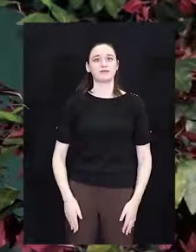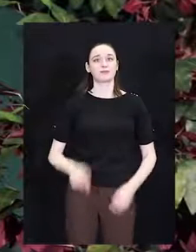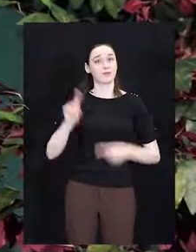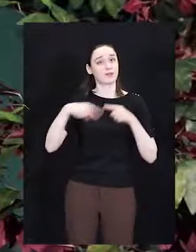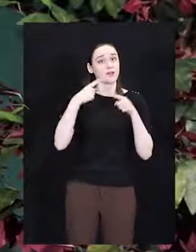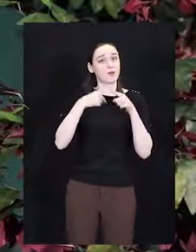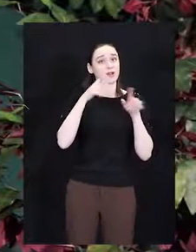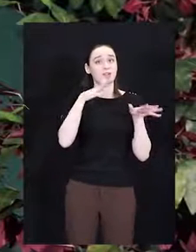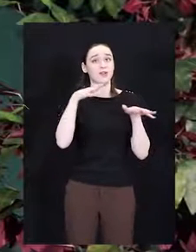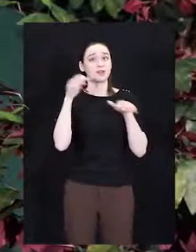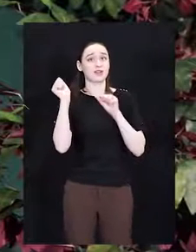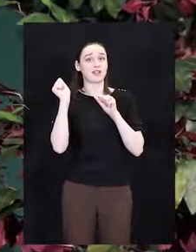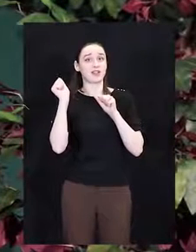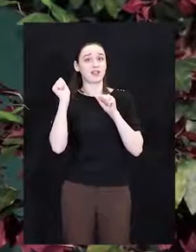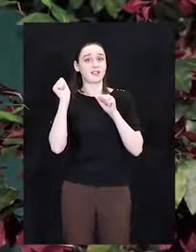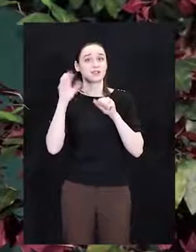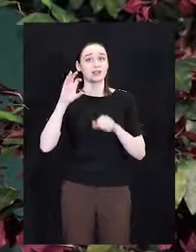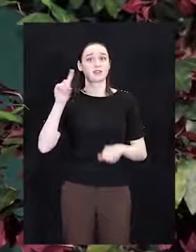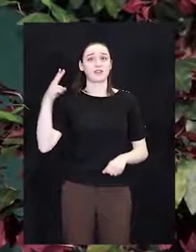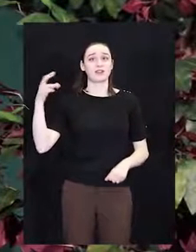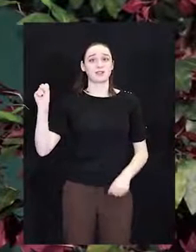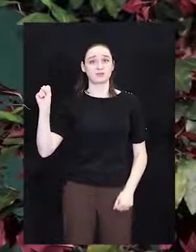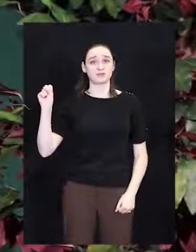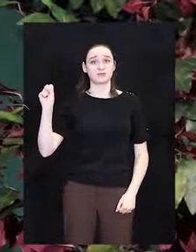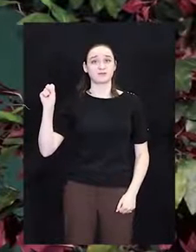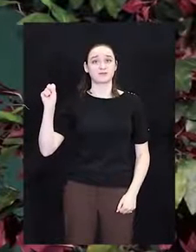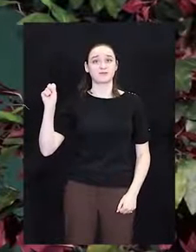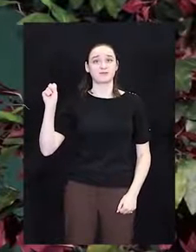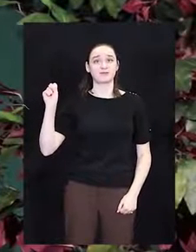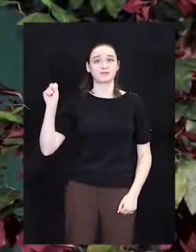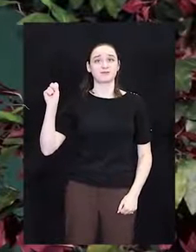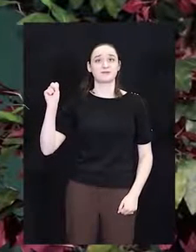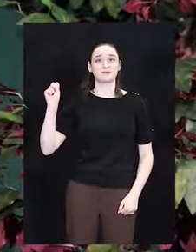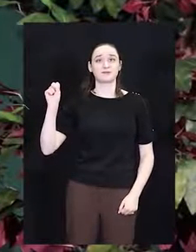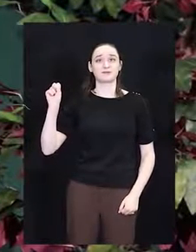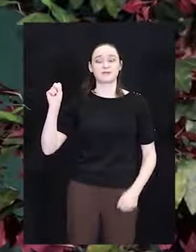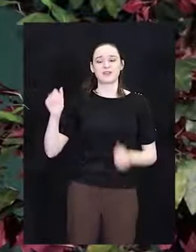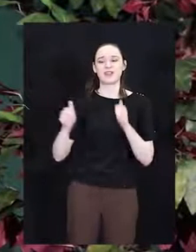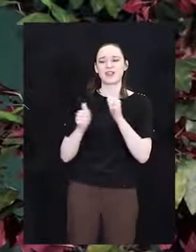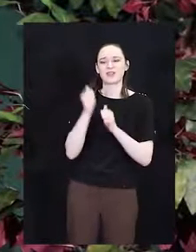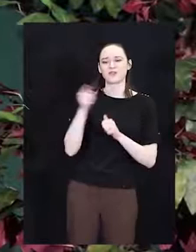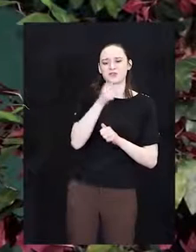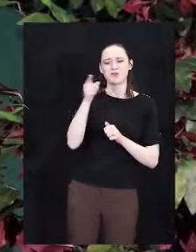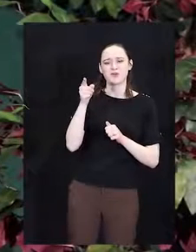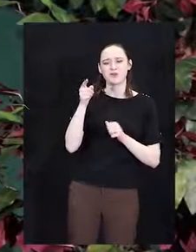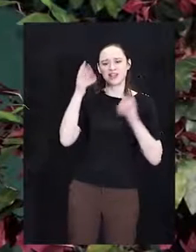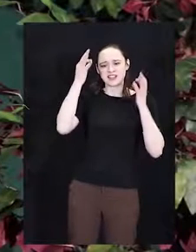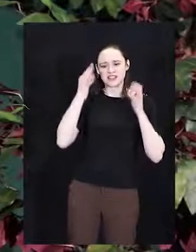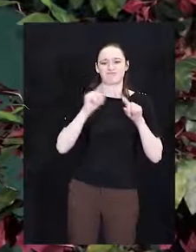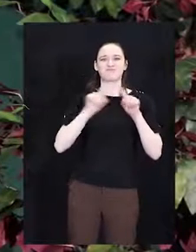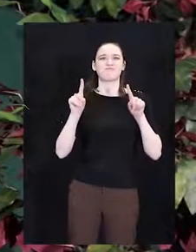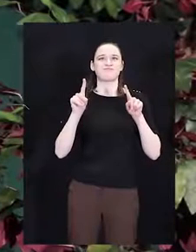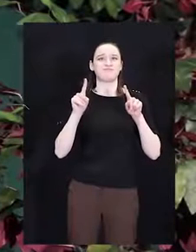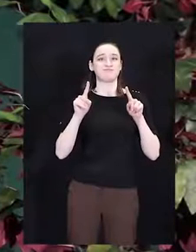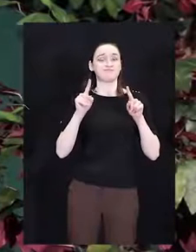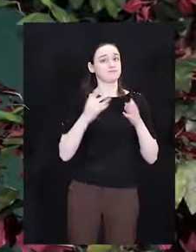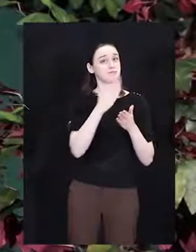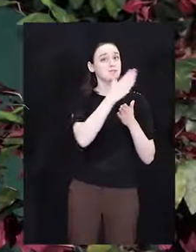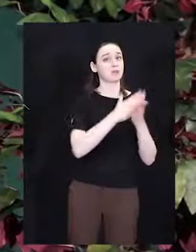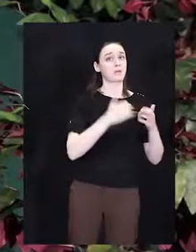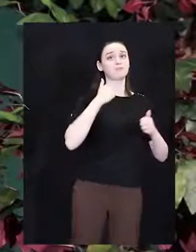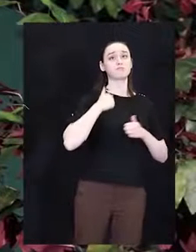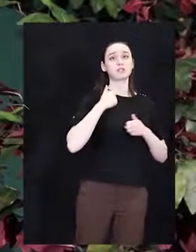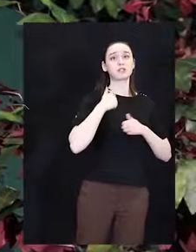When you leave Central Dauphin High School, each of you will choose a different path. Some will go to the